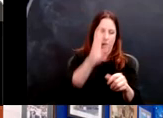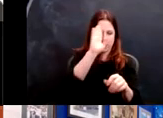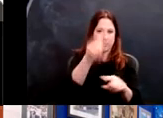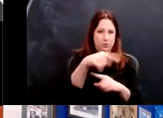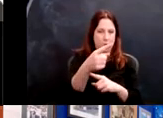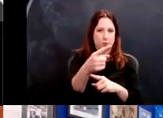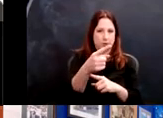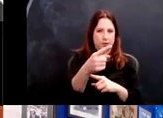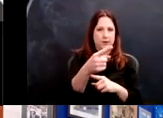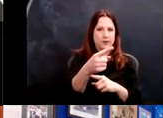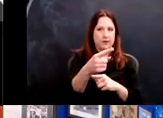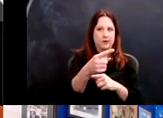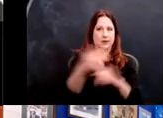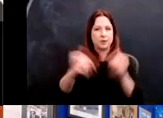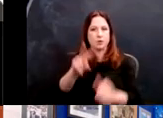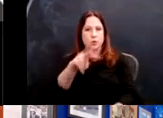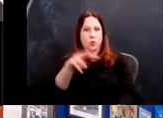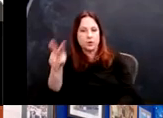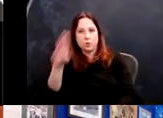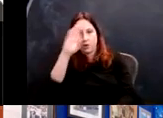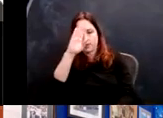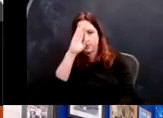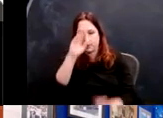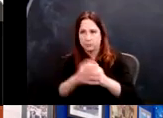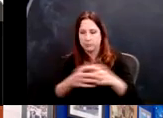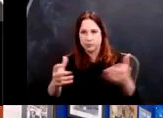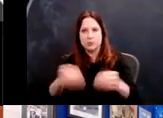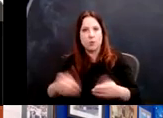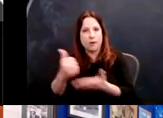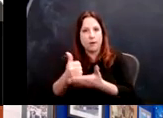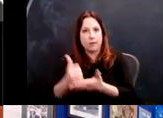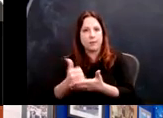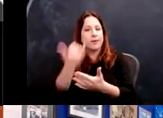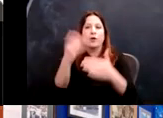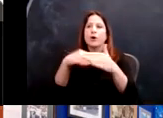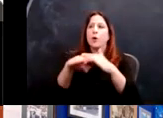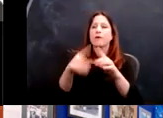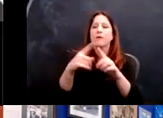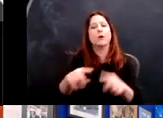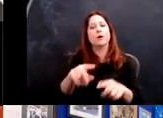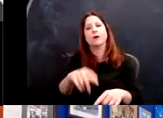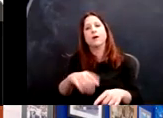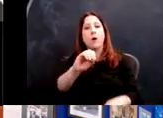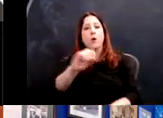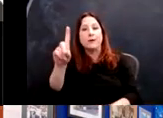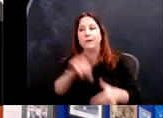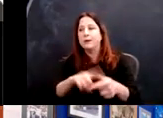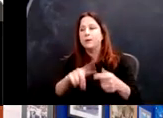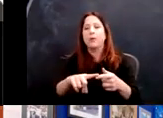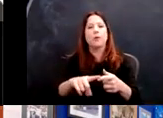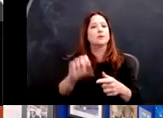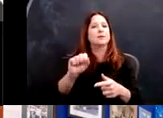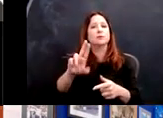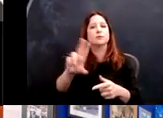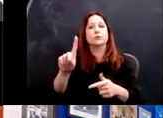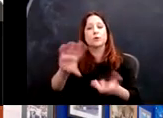result of, you know, an overdose or other substance use disorder crisis,